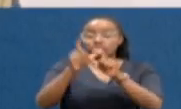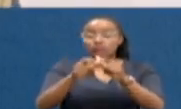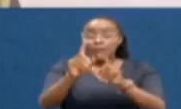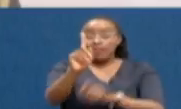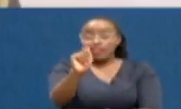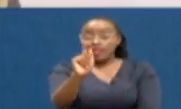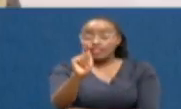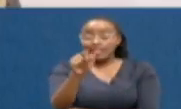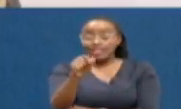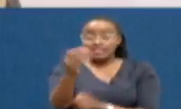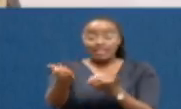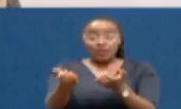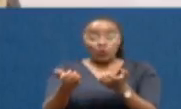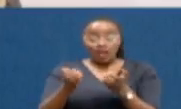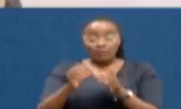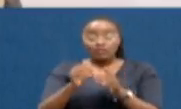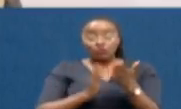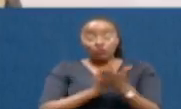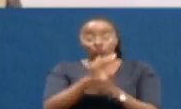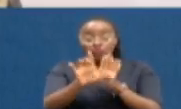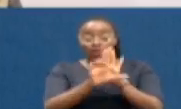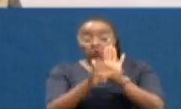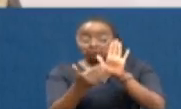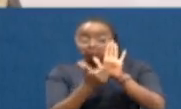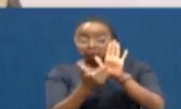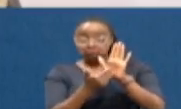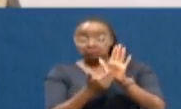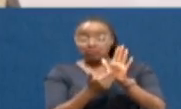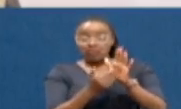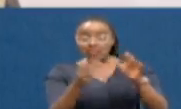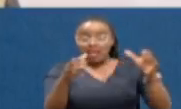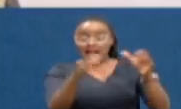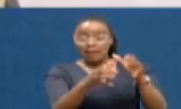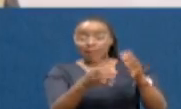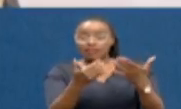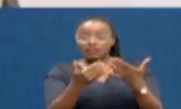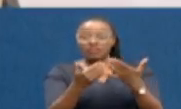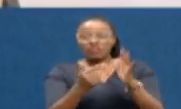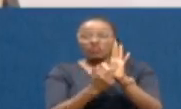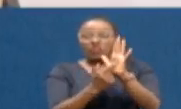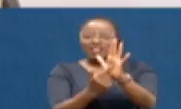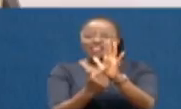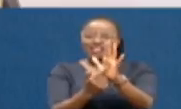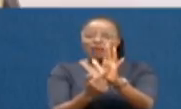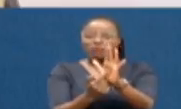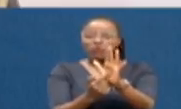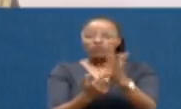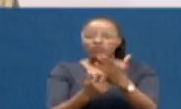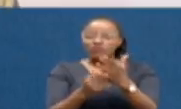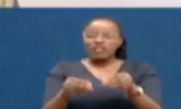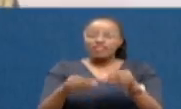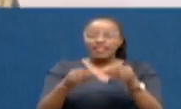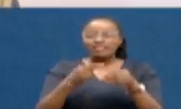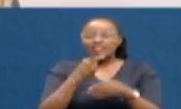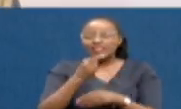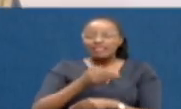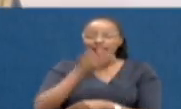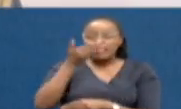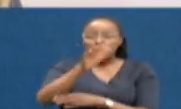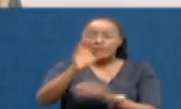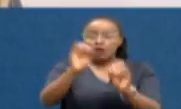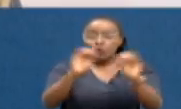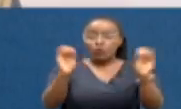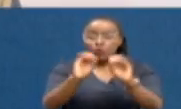tender, which is a requirement under the law. Entities, for example, don't give feedback to